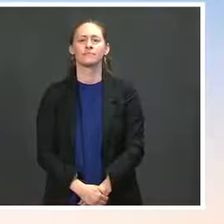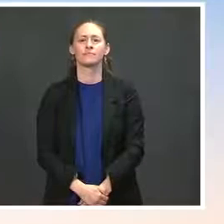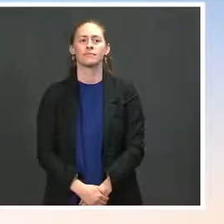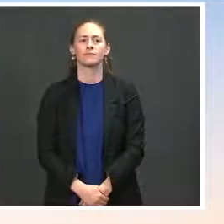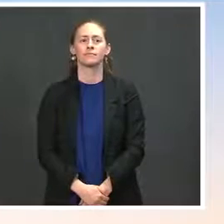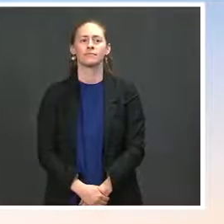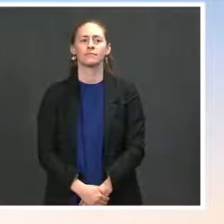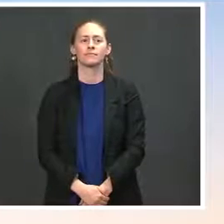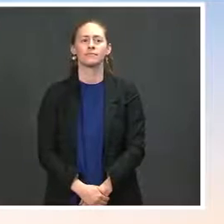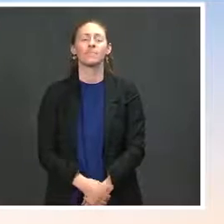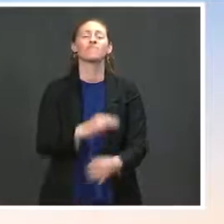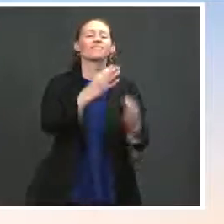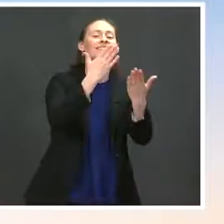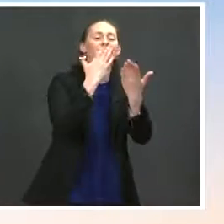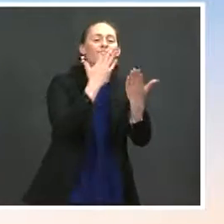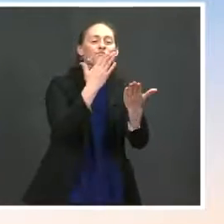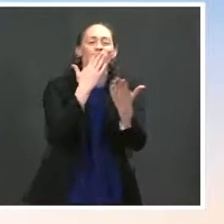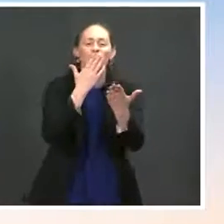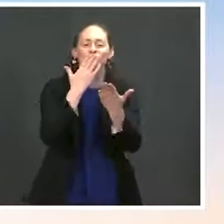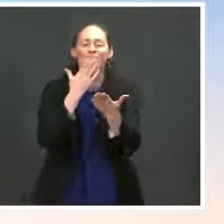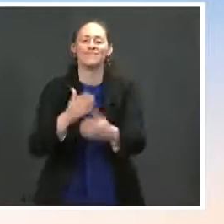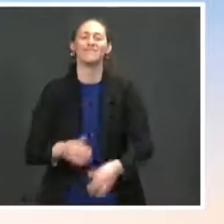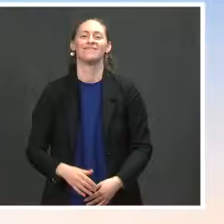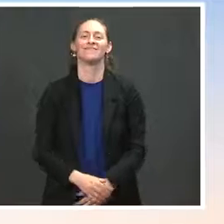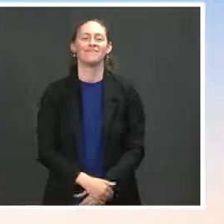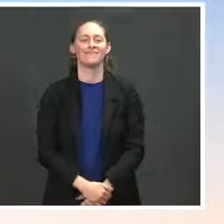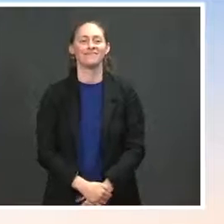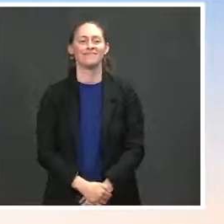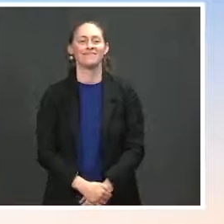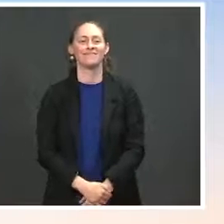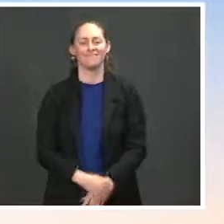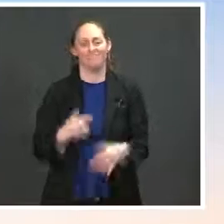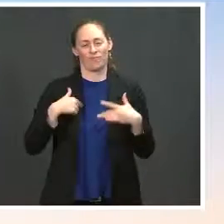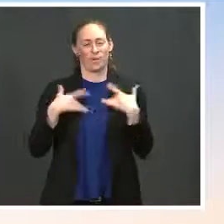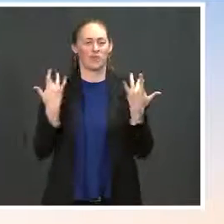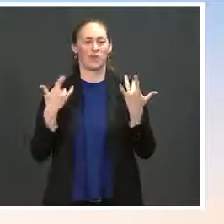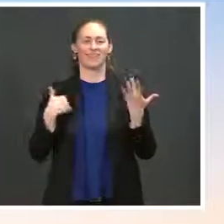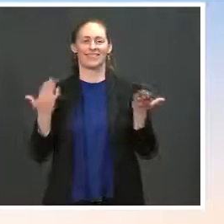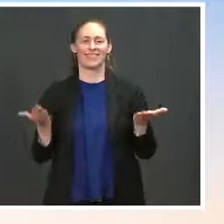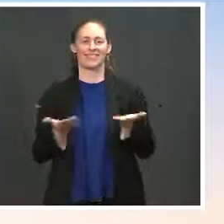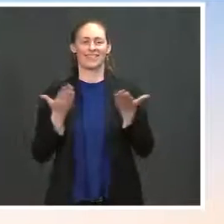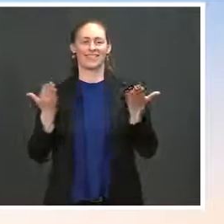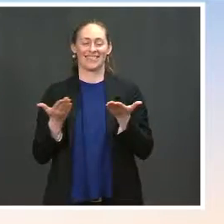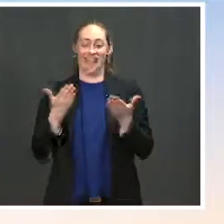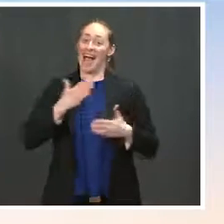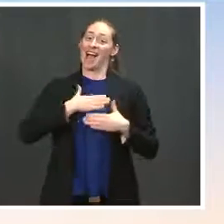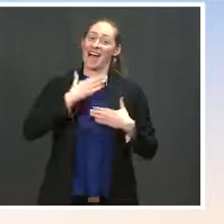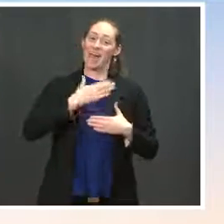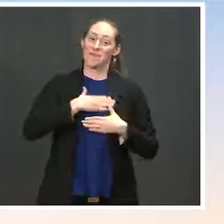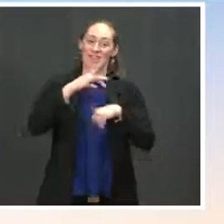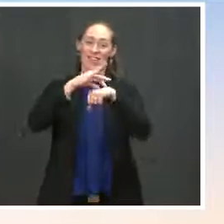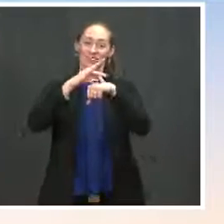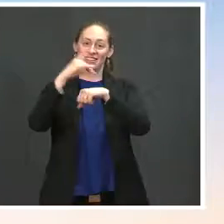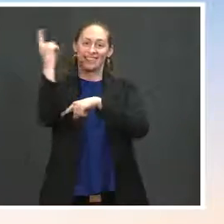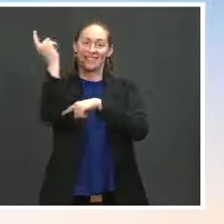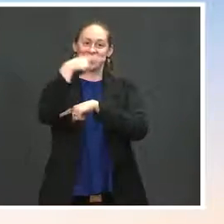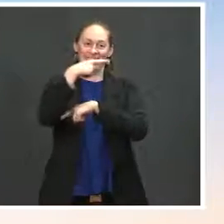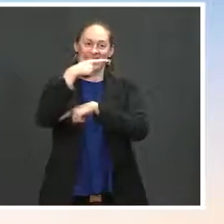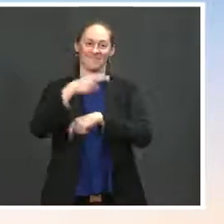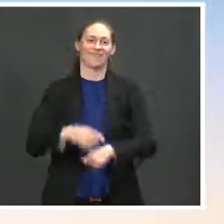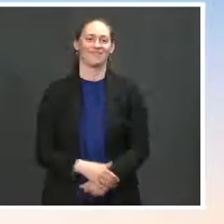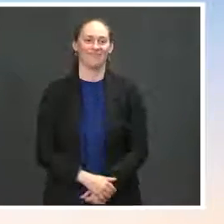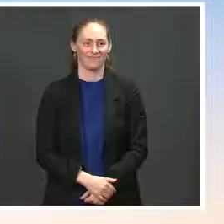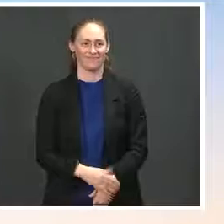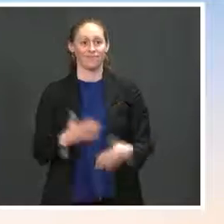Thanks, Jen, and thanks, everybody. It's great to be here. Happy Earth Day. On day one,